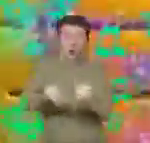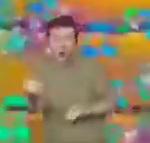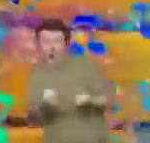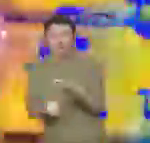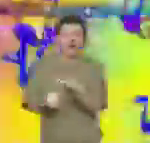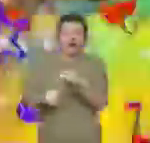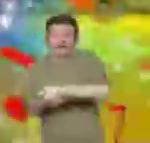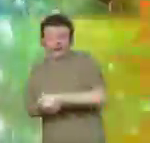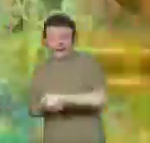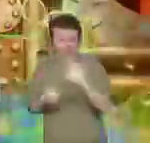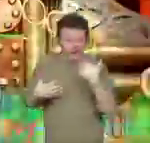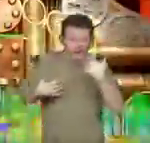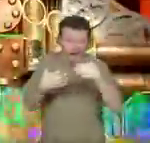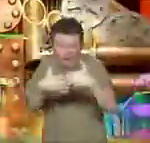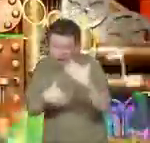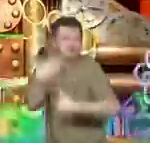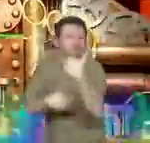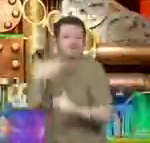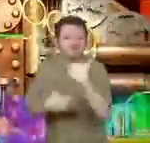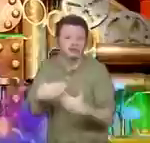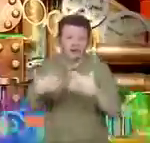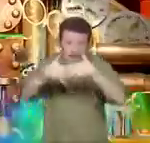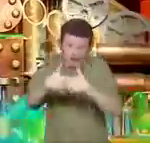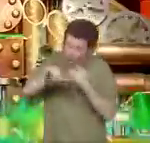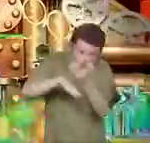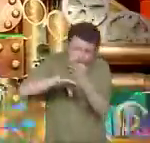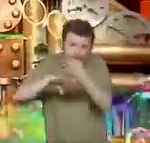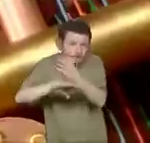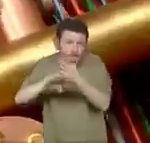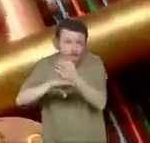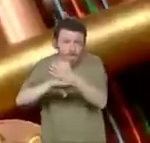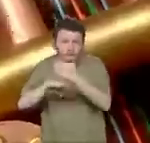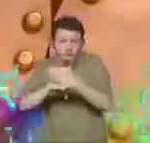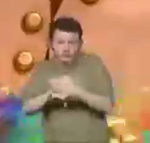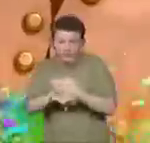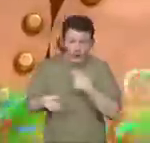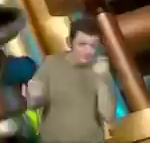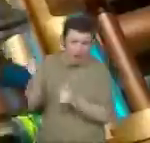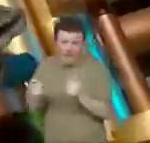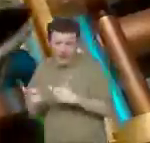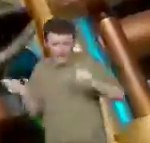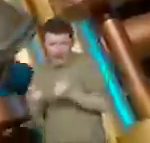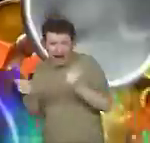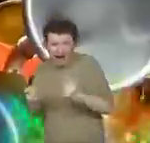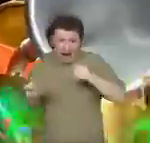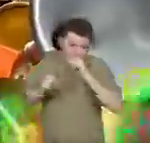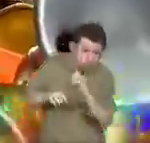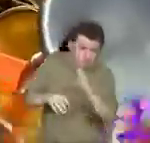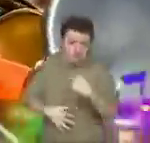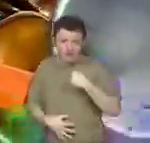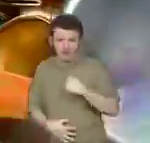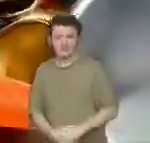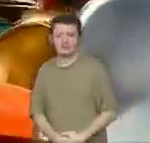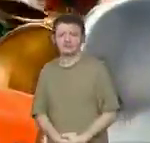the engine comes alive. Oh, we make the engine go. I strum. I bang. I blow. So